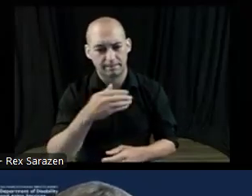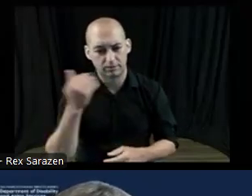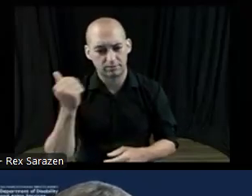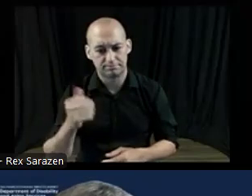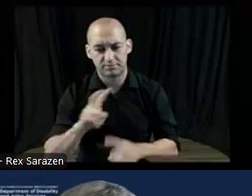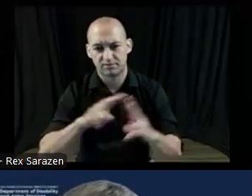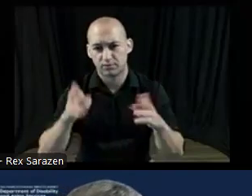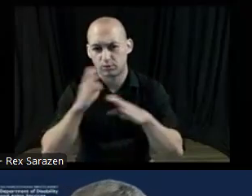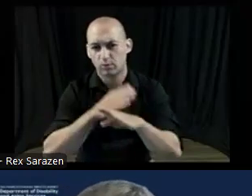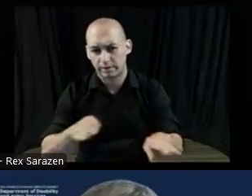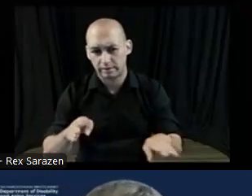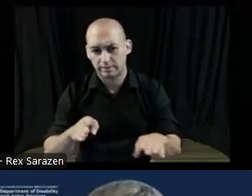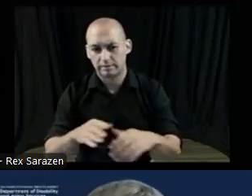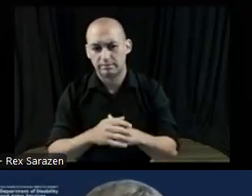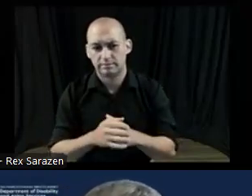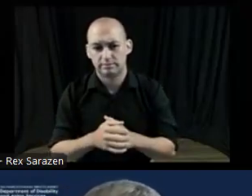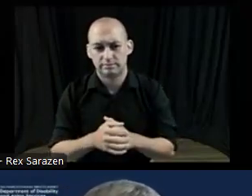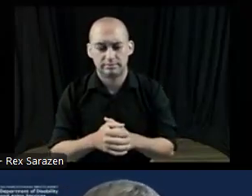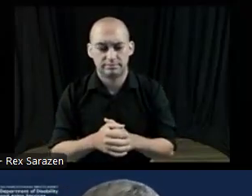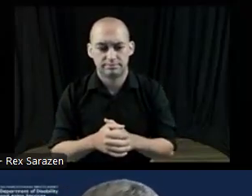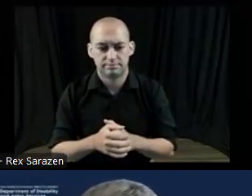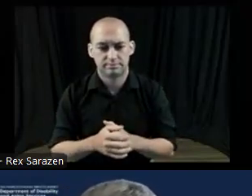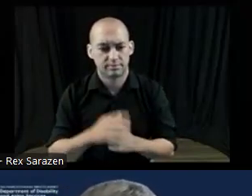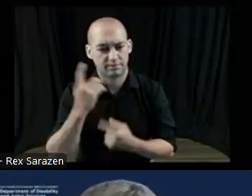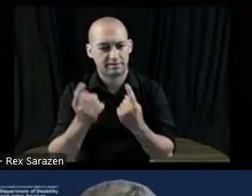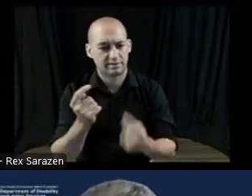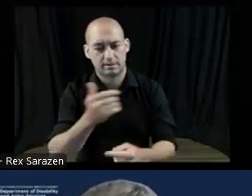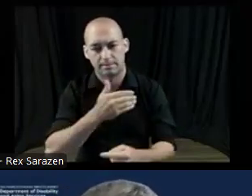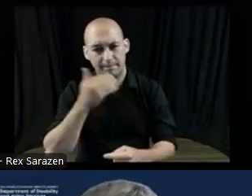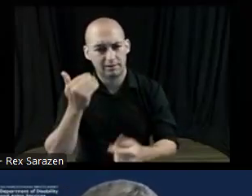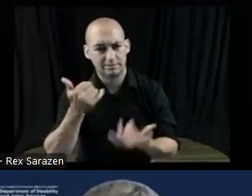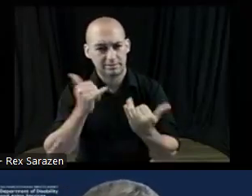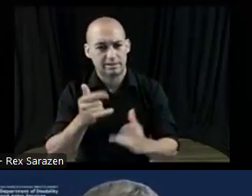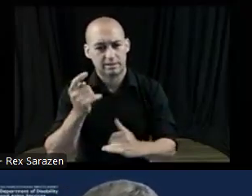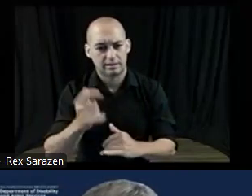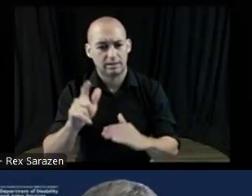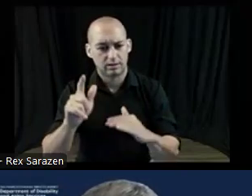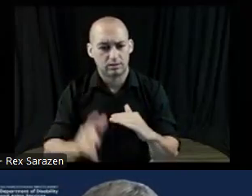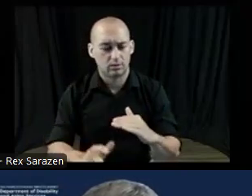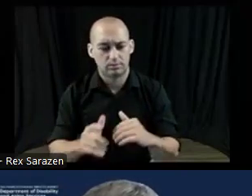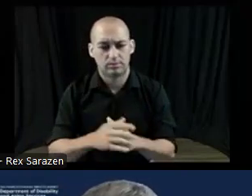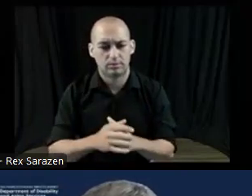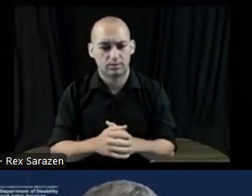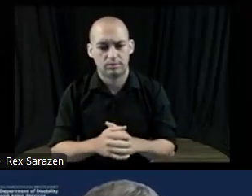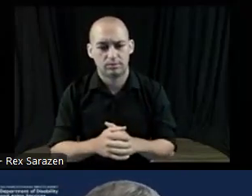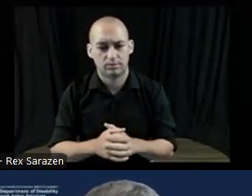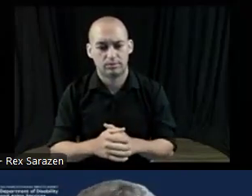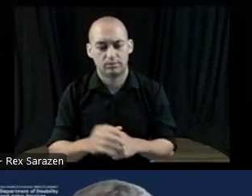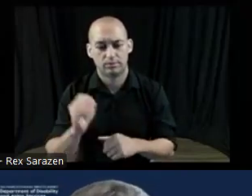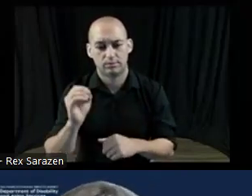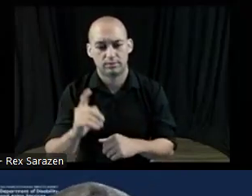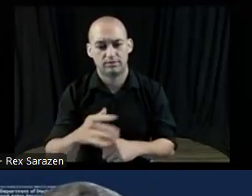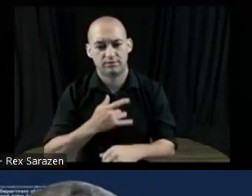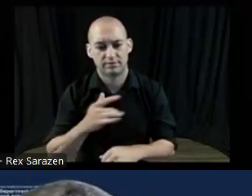I think the second time you spoke was slightly better, still a little bit low. Okay, helpful to know. It feels like I'm yelling